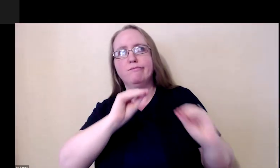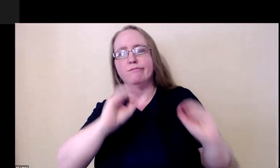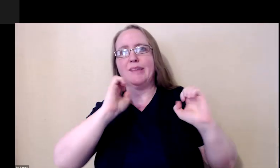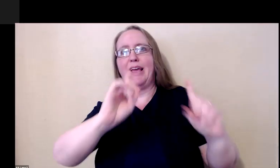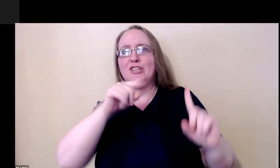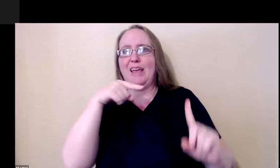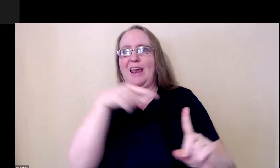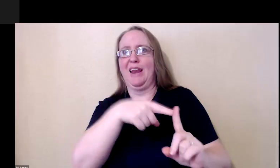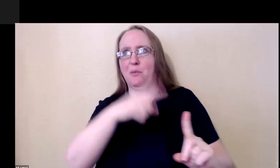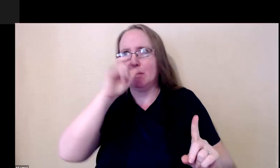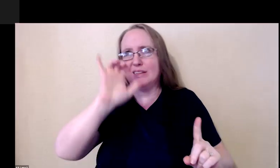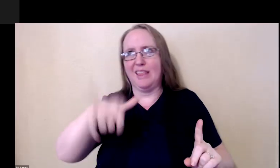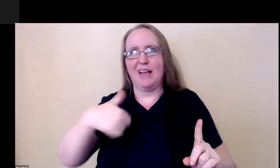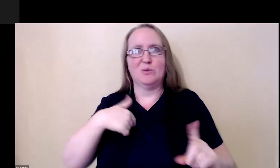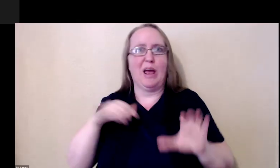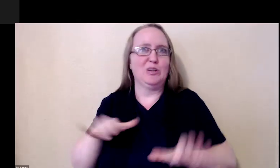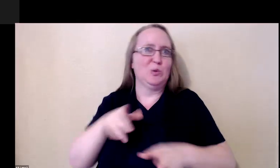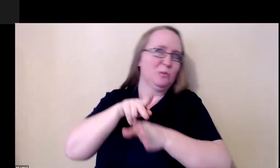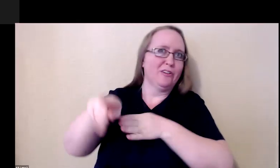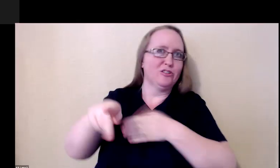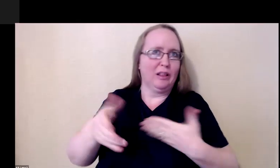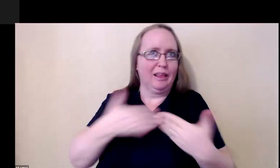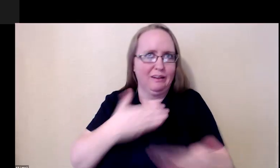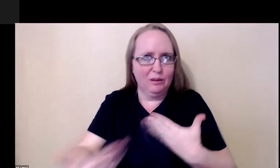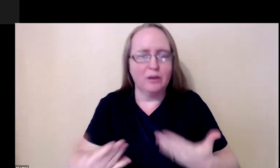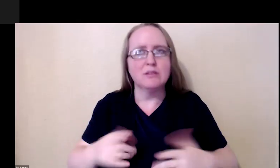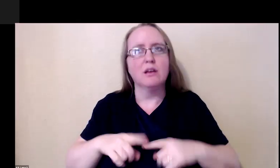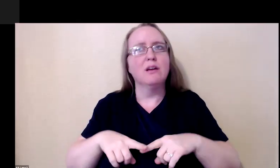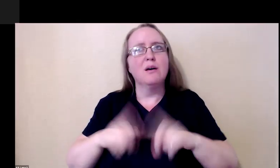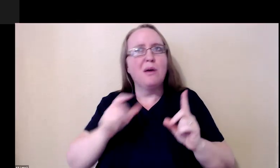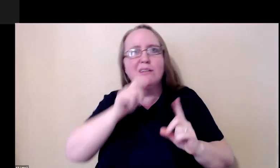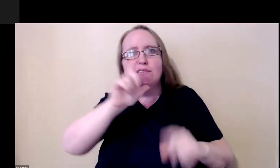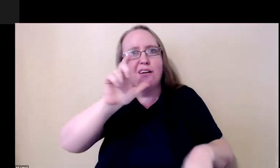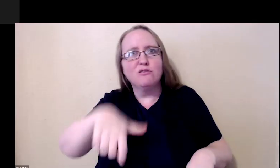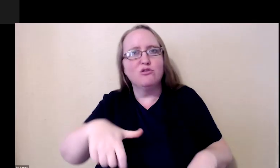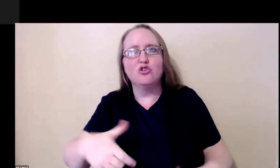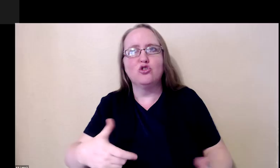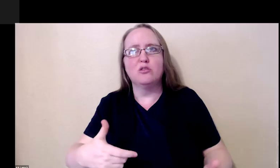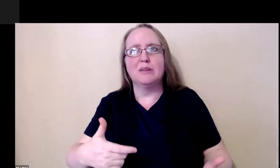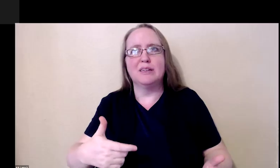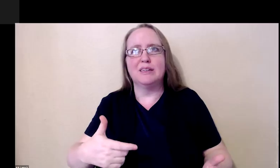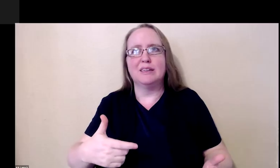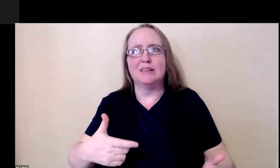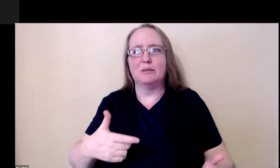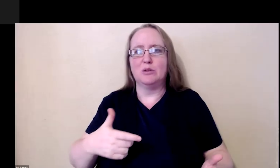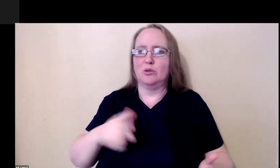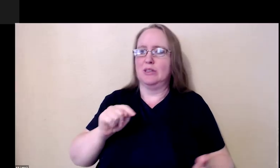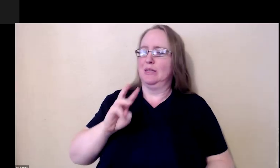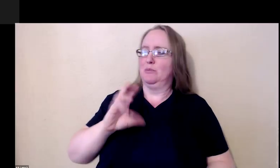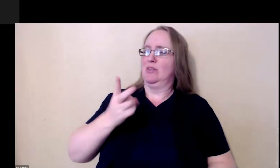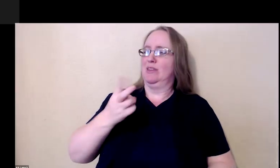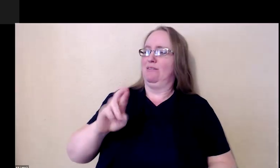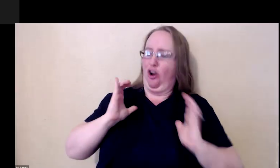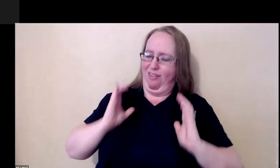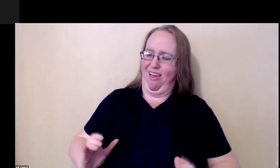because that's what I do professionally anyway, but that shouldn't be up to the TWCVR clients to